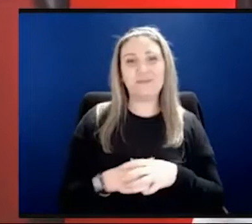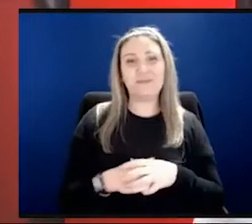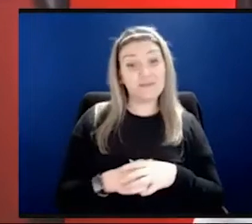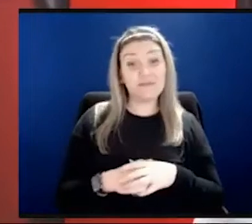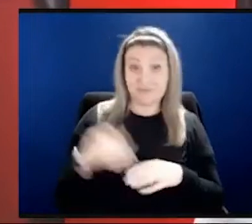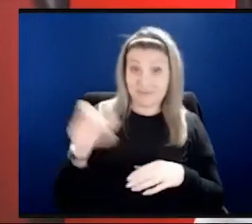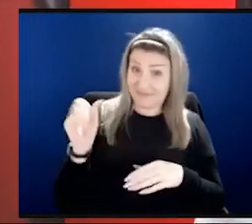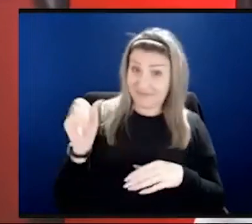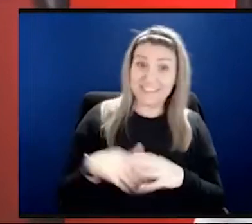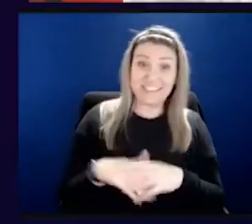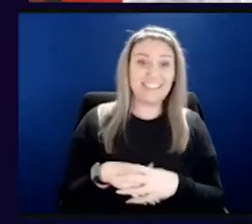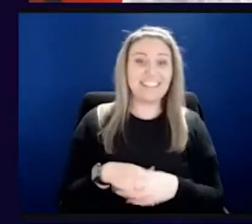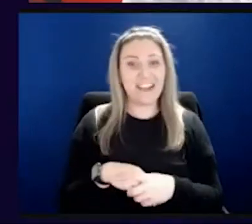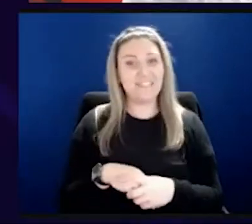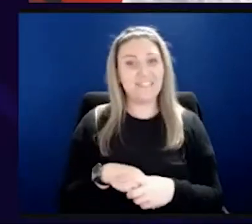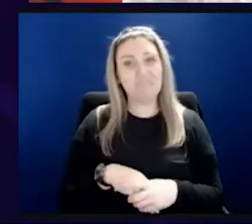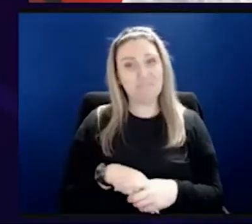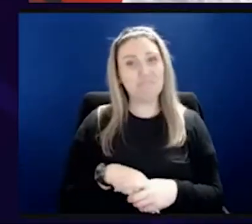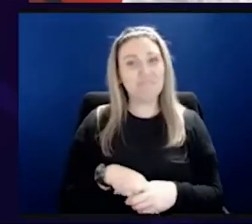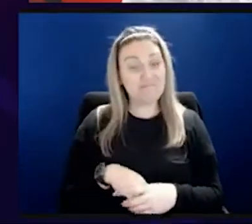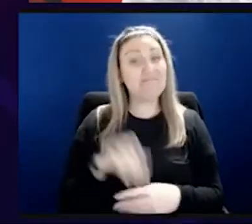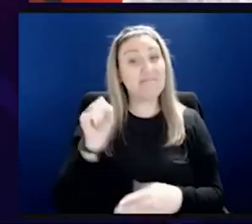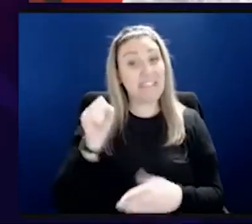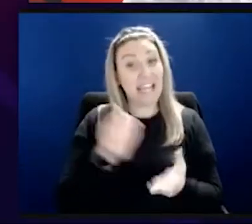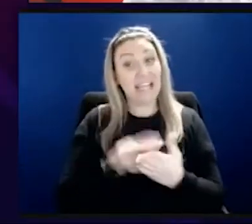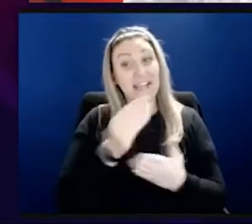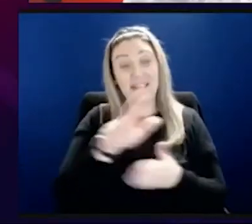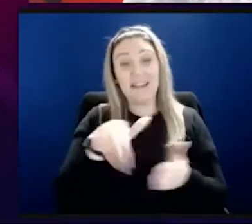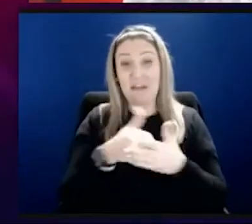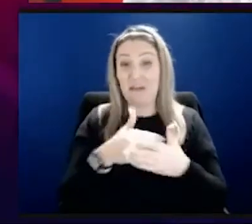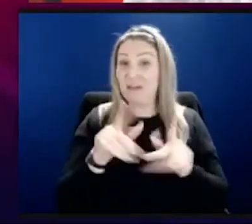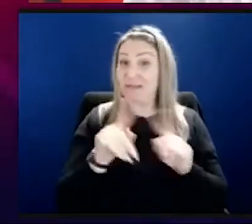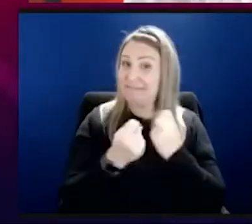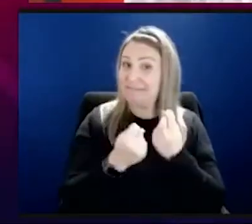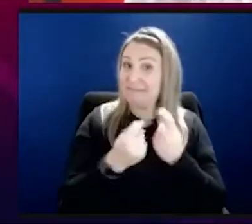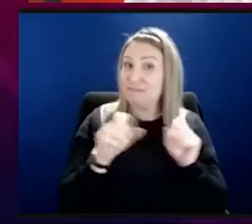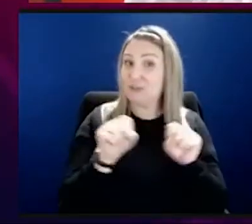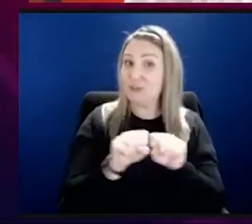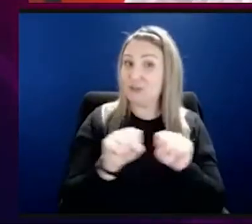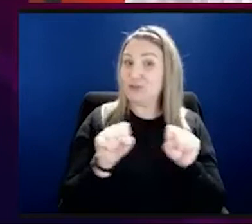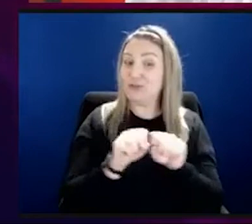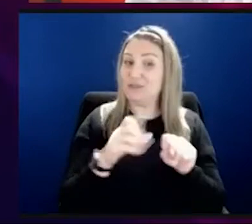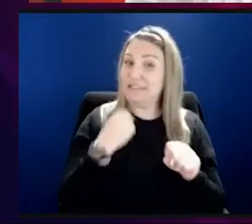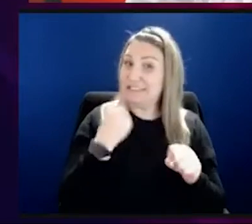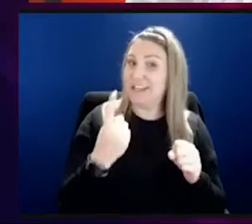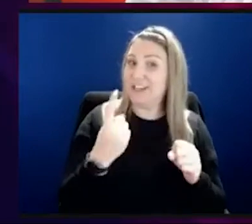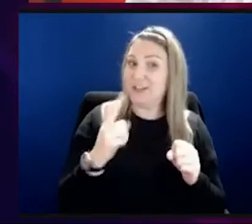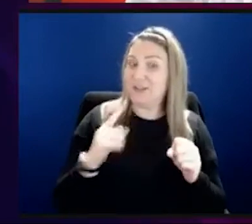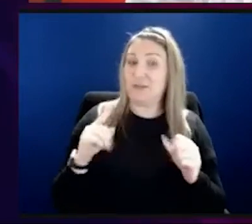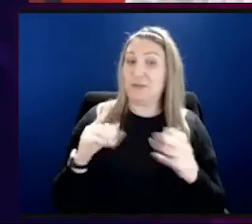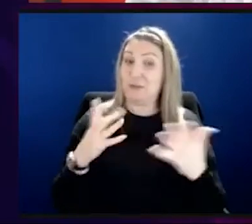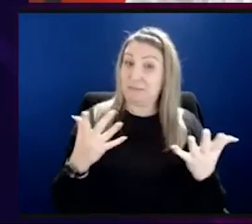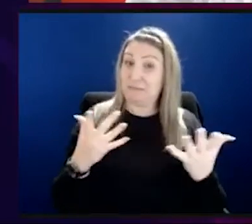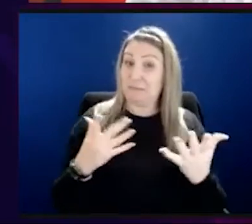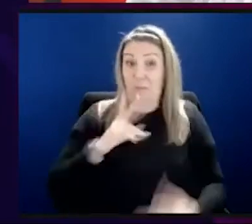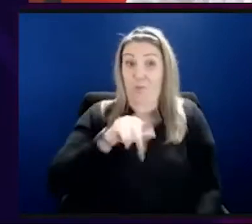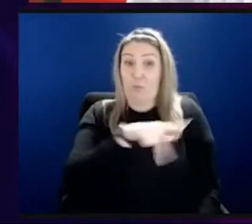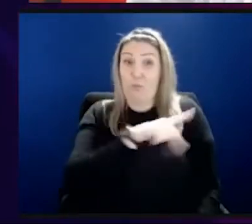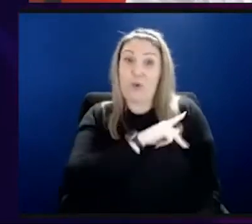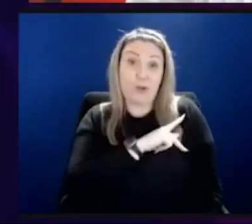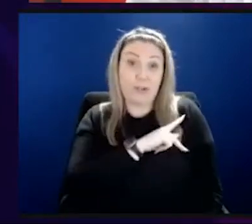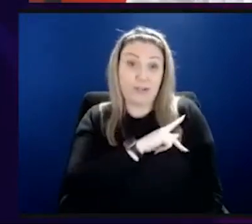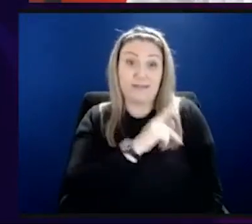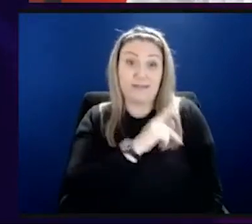he definitely bought the whole team shoes, and I can tell you firsthand that they all make use of that